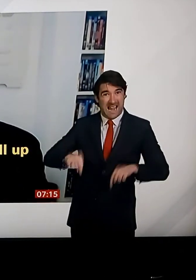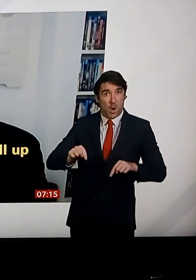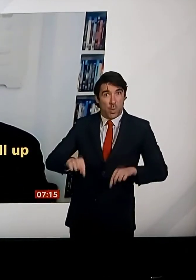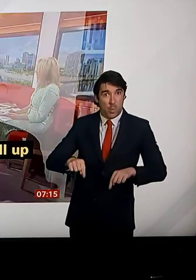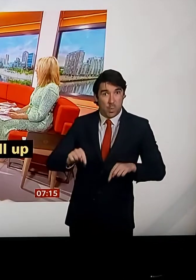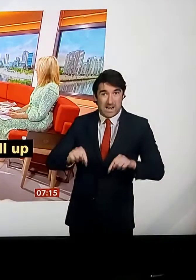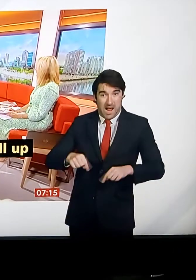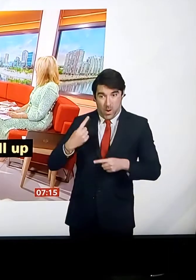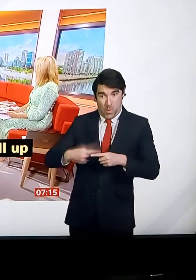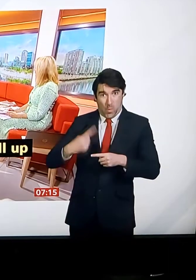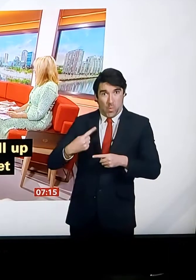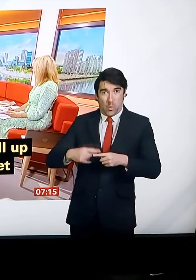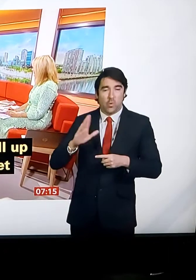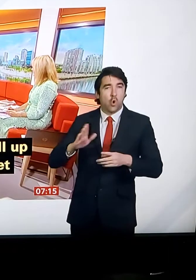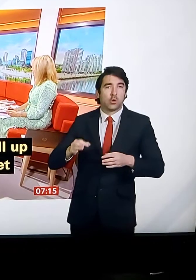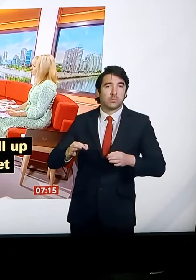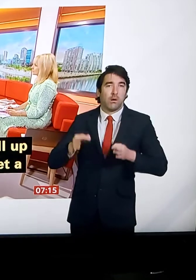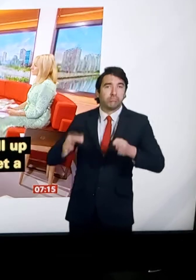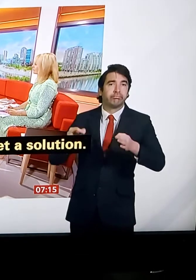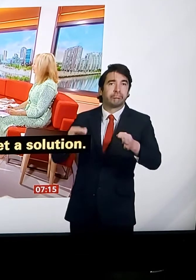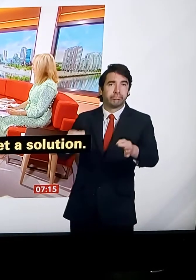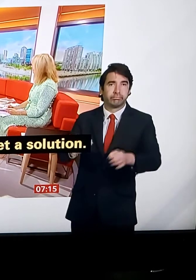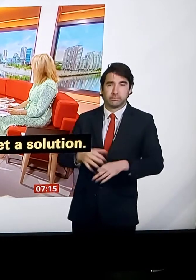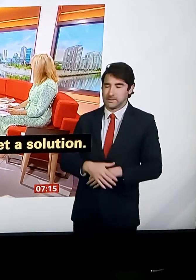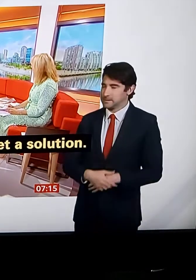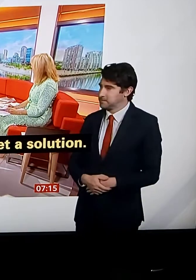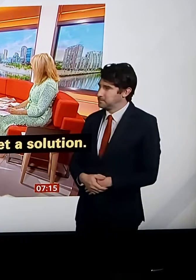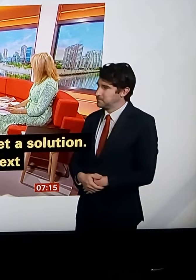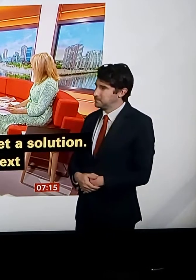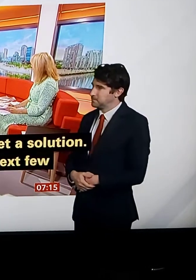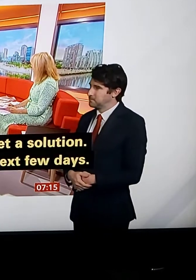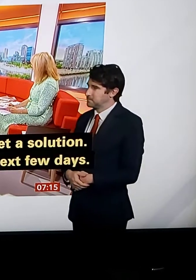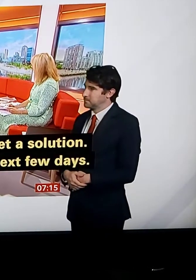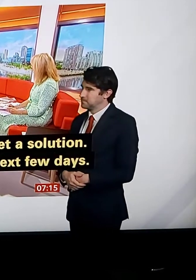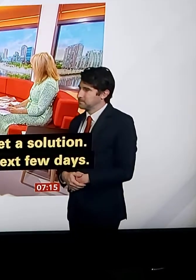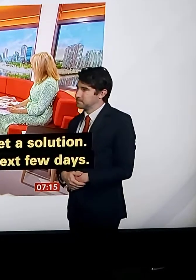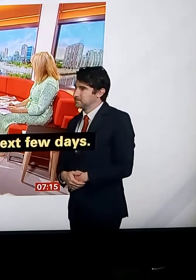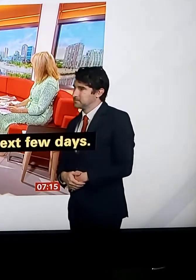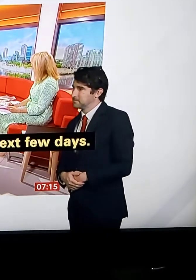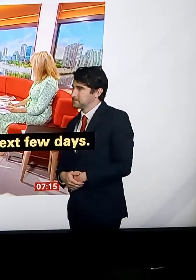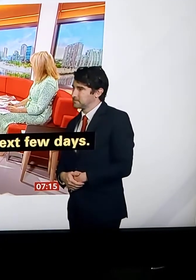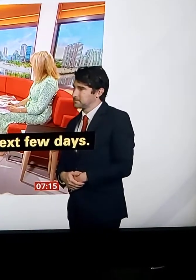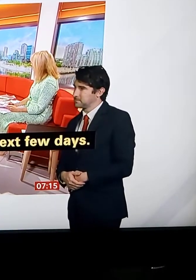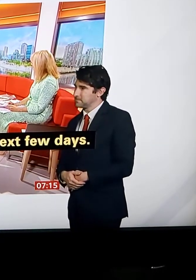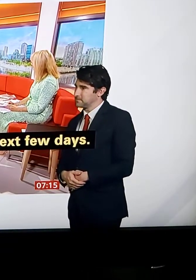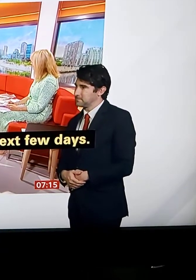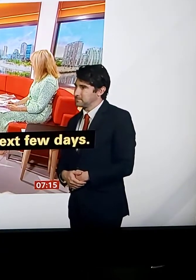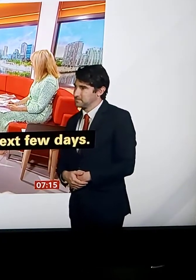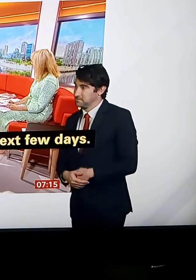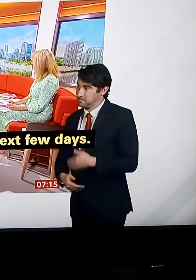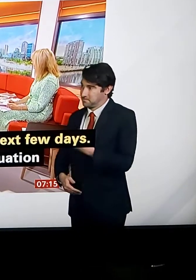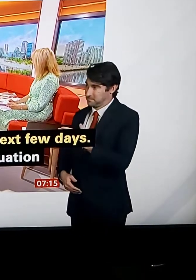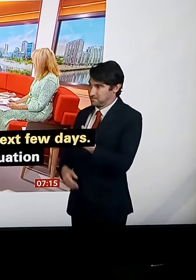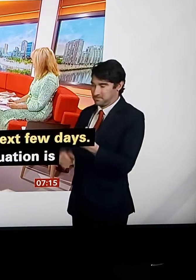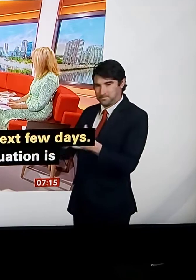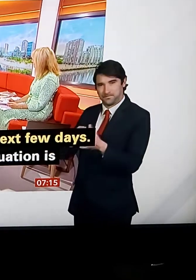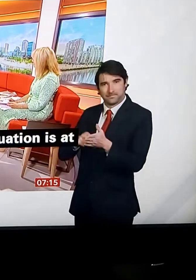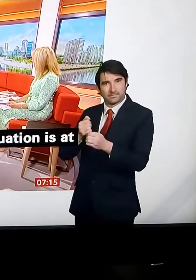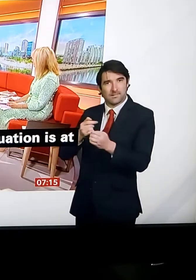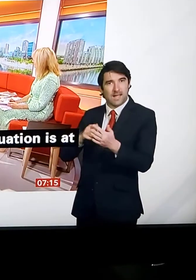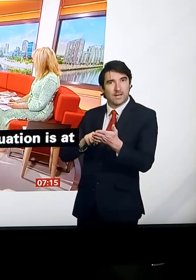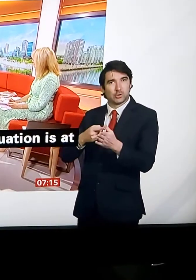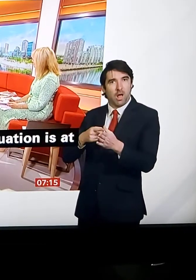really. Let's see what the situation is at the University of Hull and speak to Angela this morning. Angela, thanks for talking to us. I'm sure you're listening into what Richard is